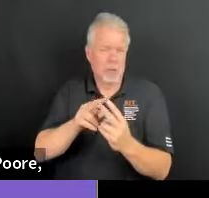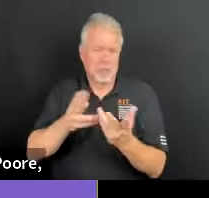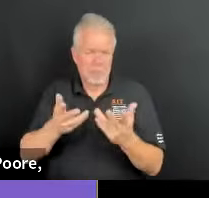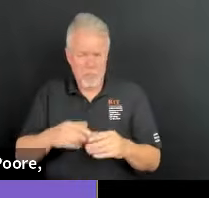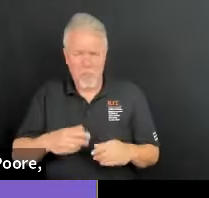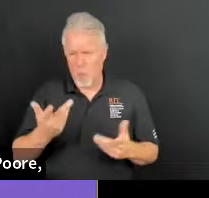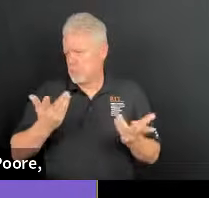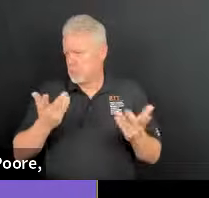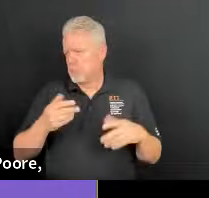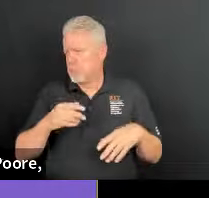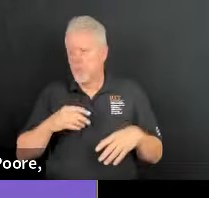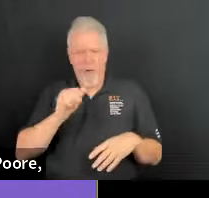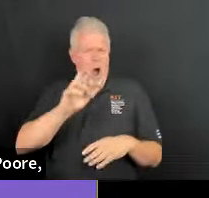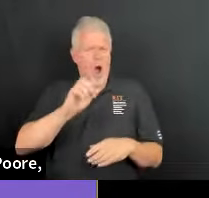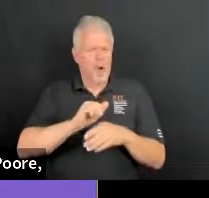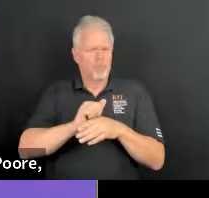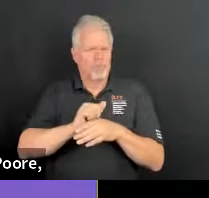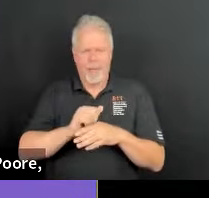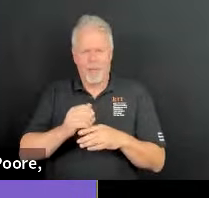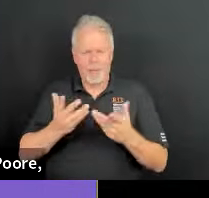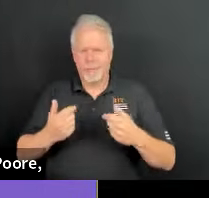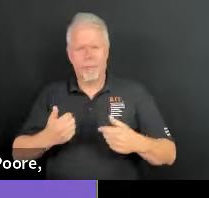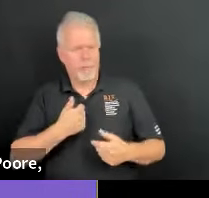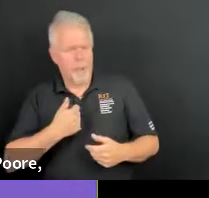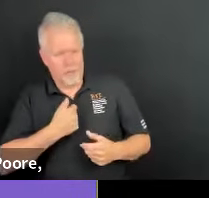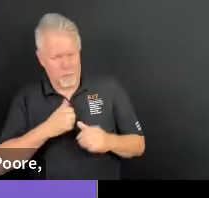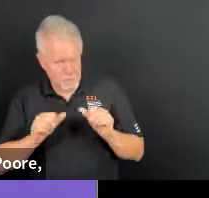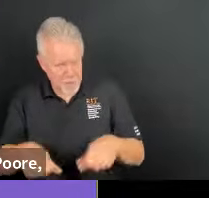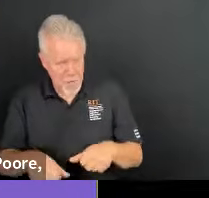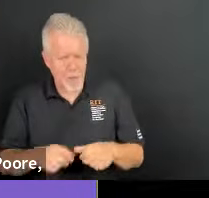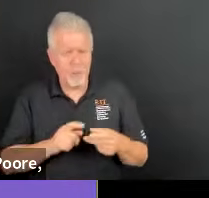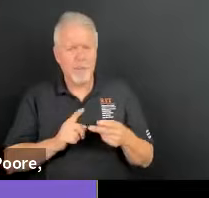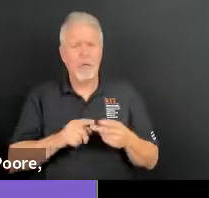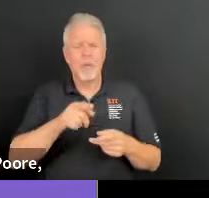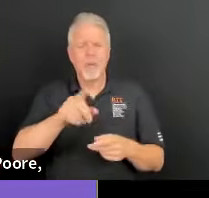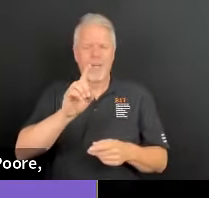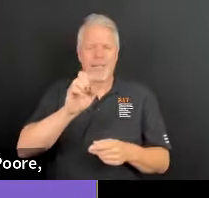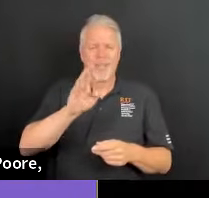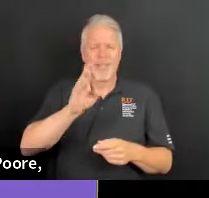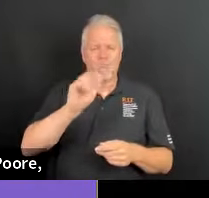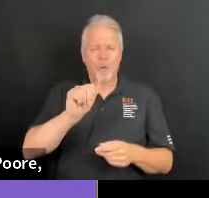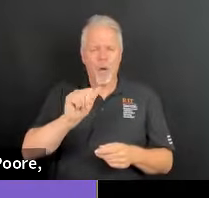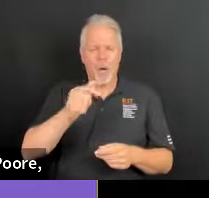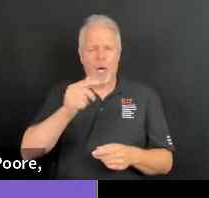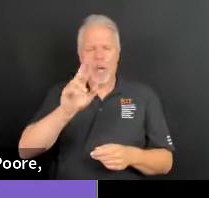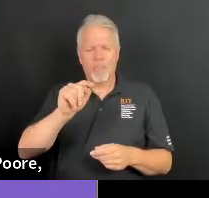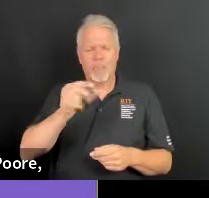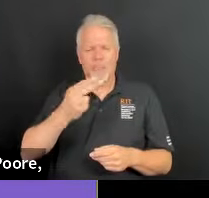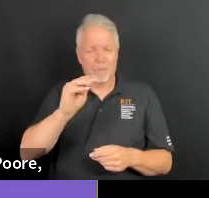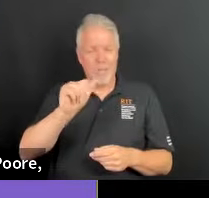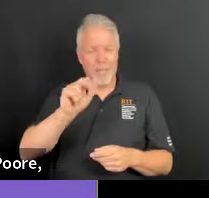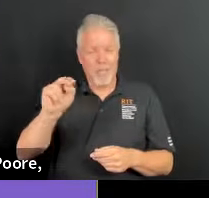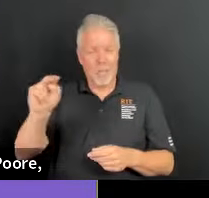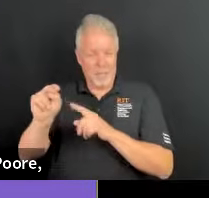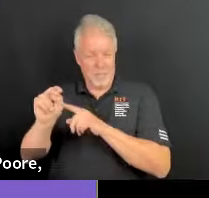ourselves before we train others? So there are trainings, like I could host a training,